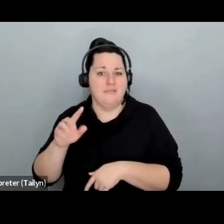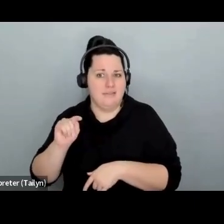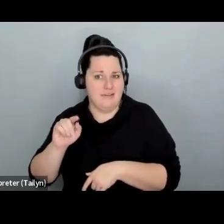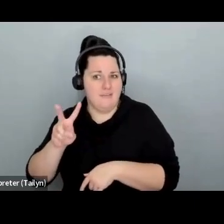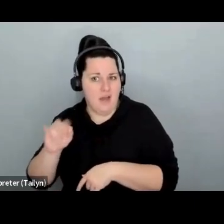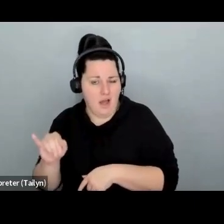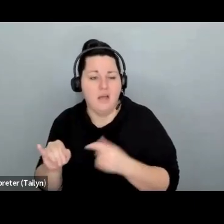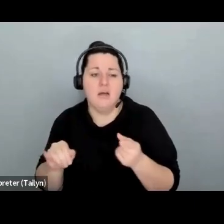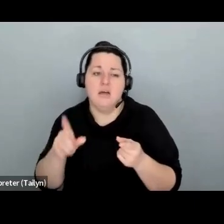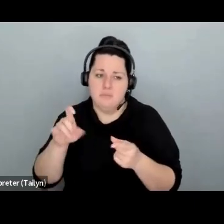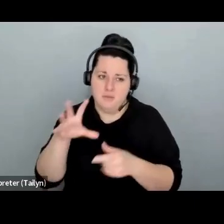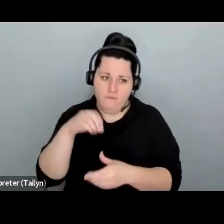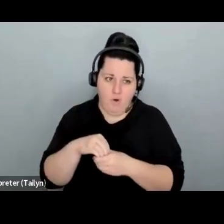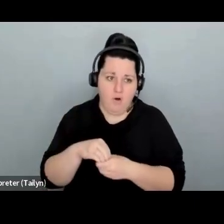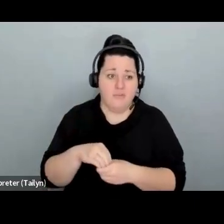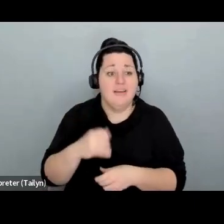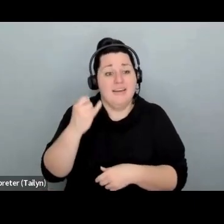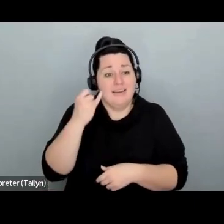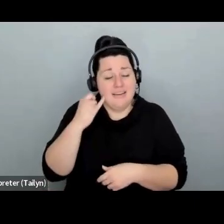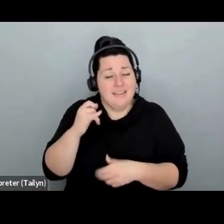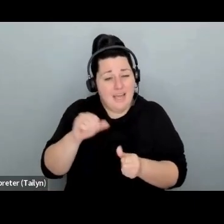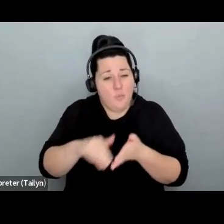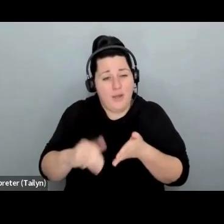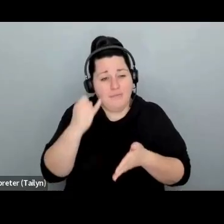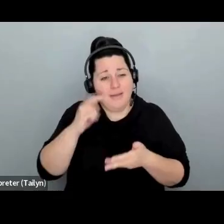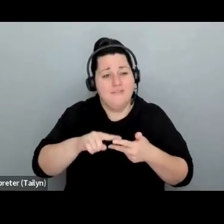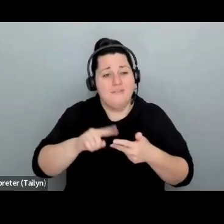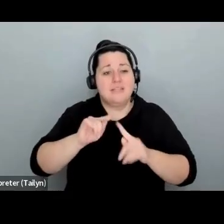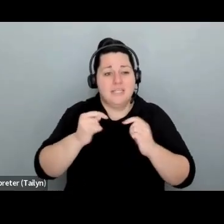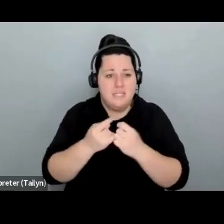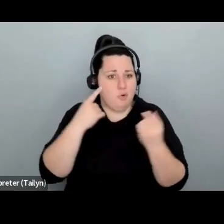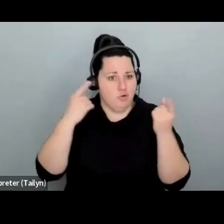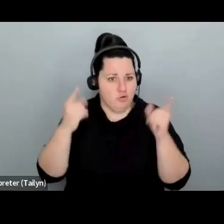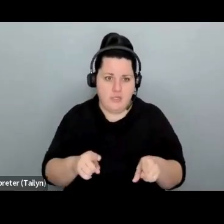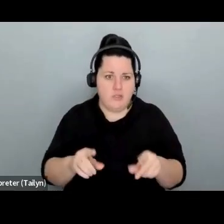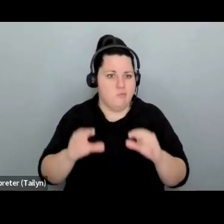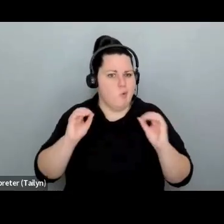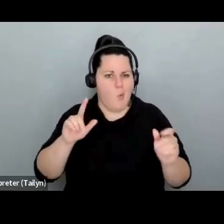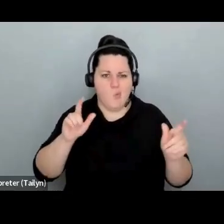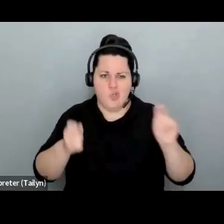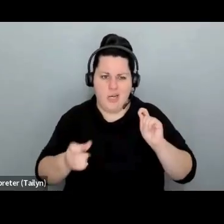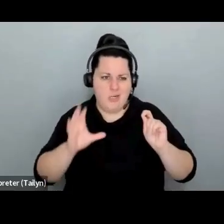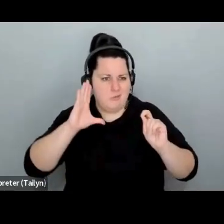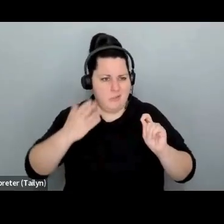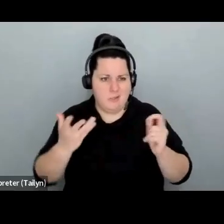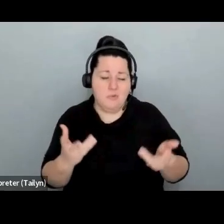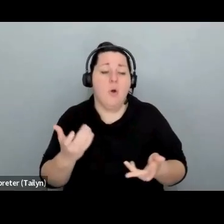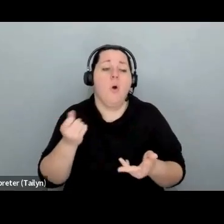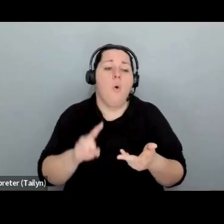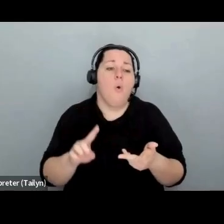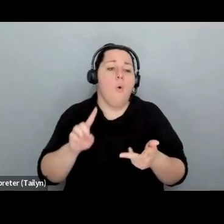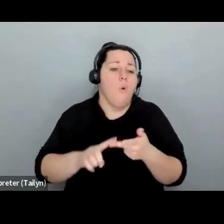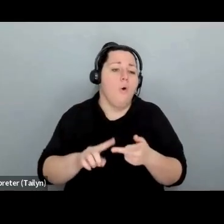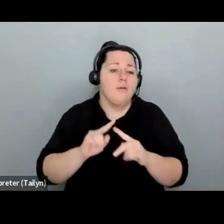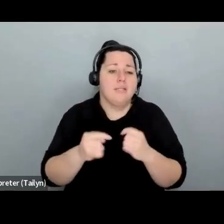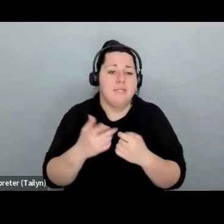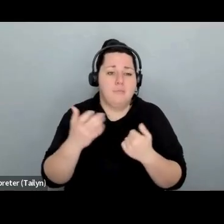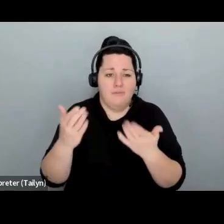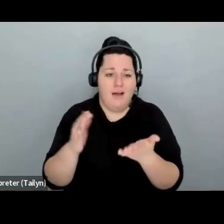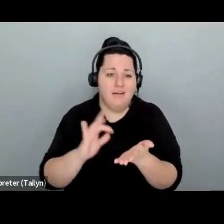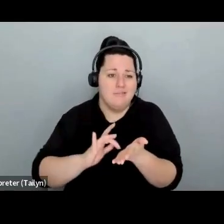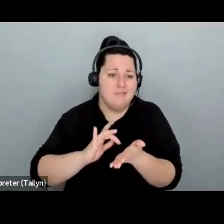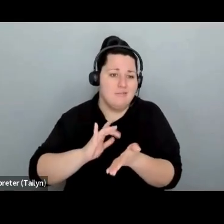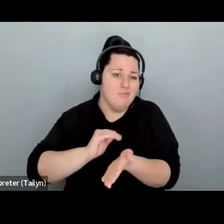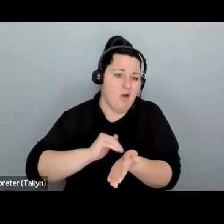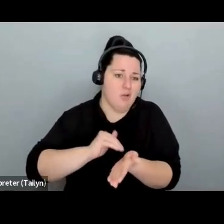visual functioning, or 2, the team is provided a physician's written recommendation to waive the medical report